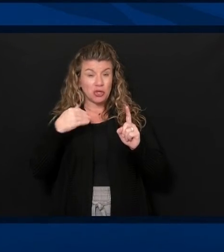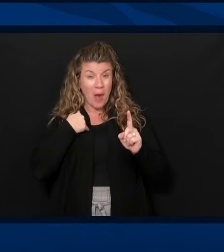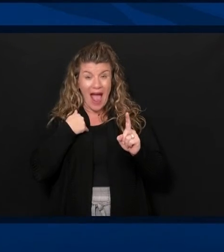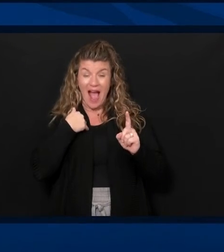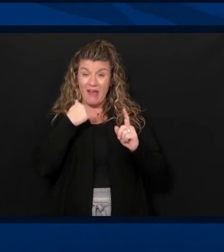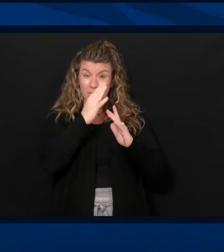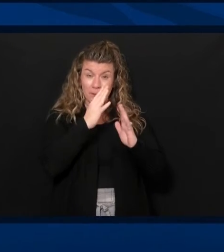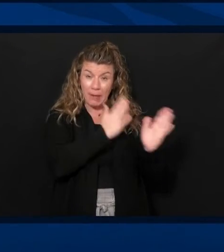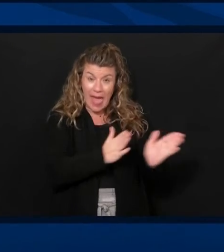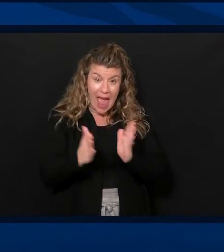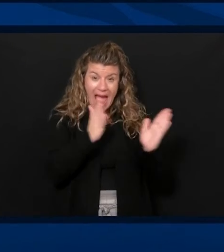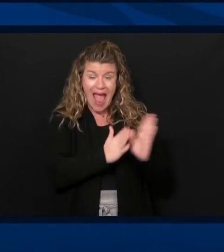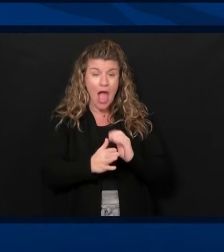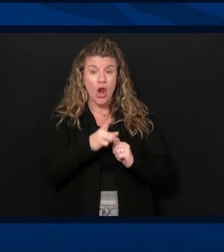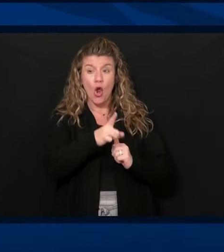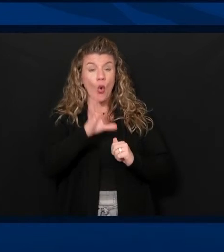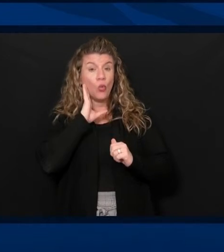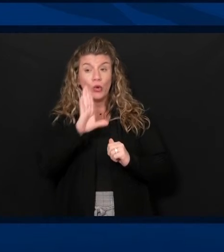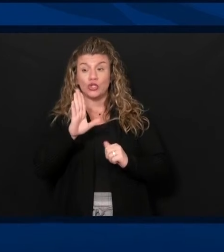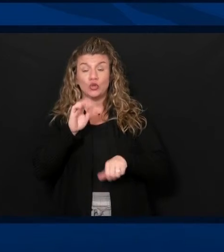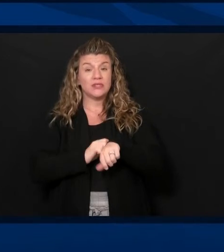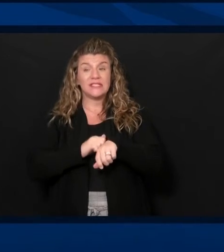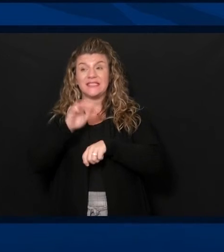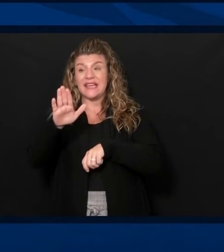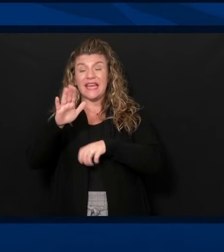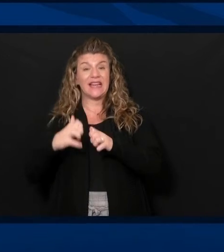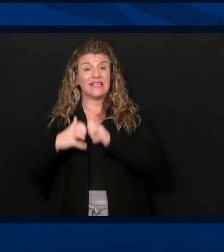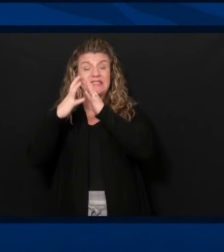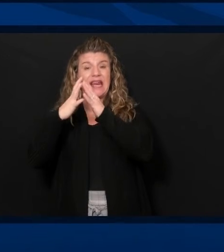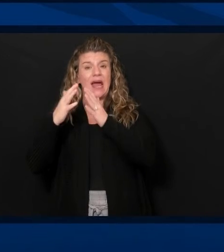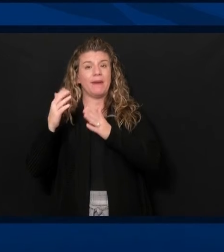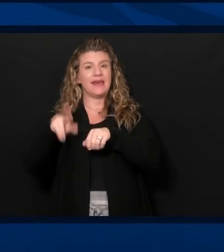or would you stand up a National Guard hospital in some areas?